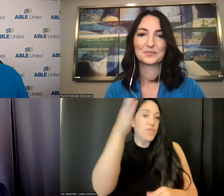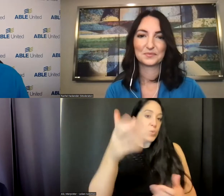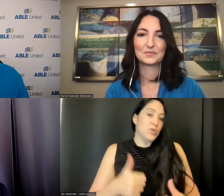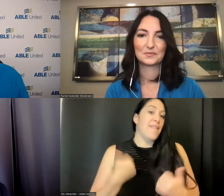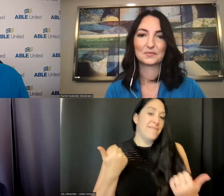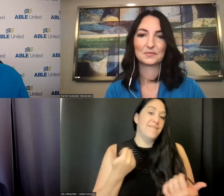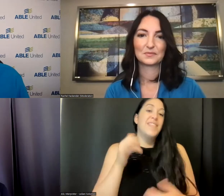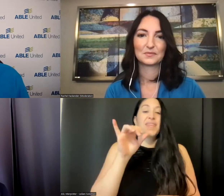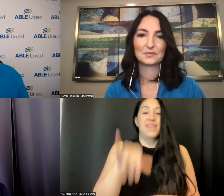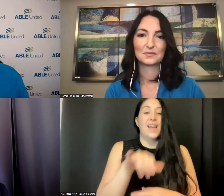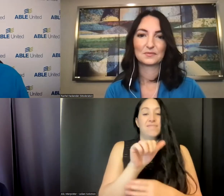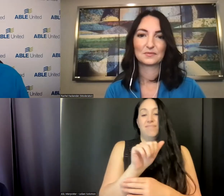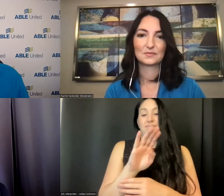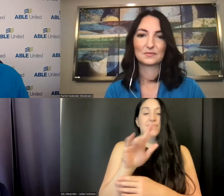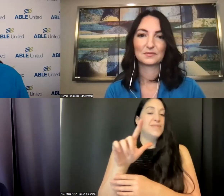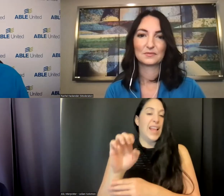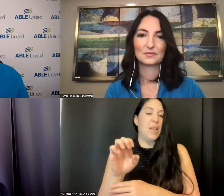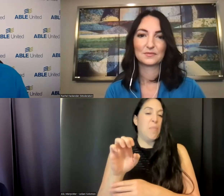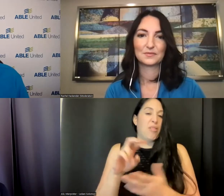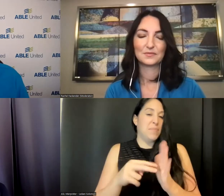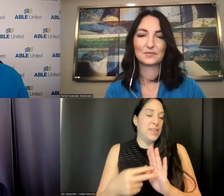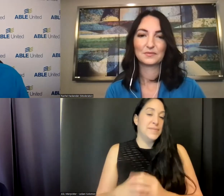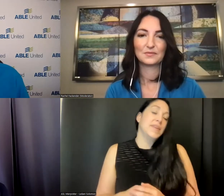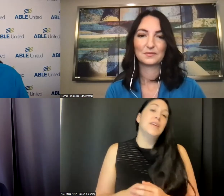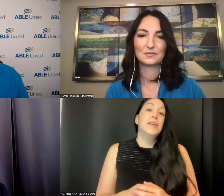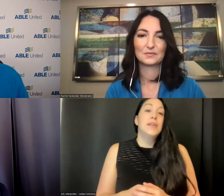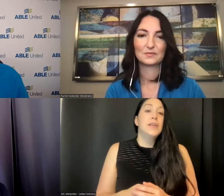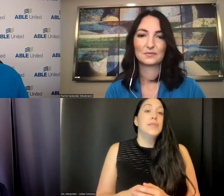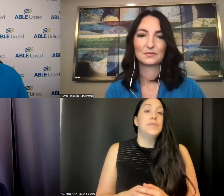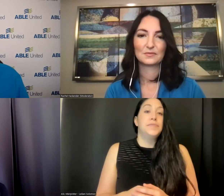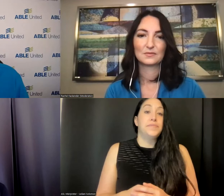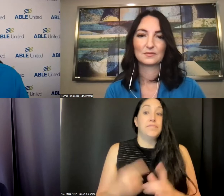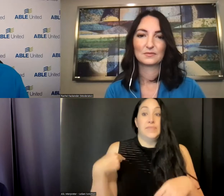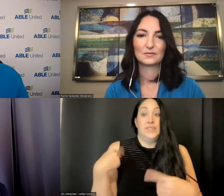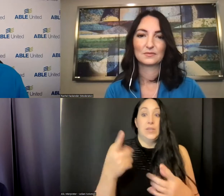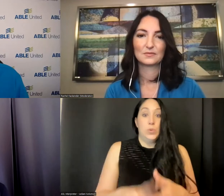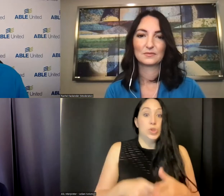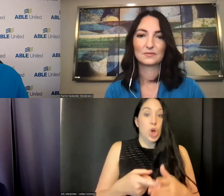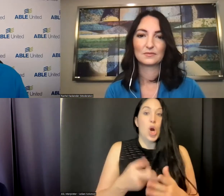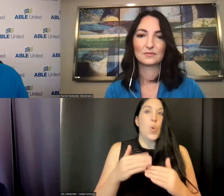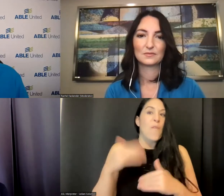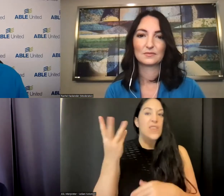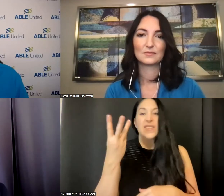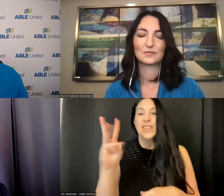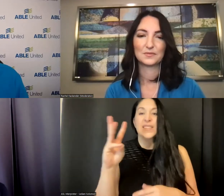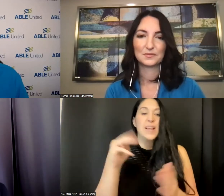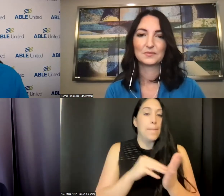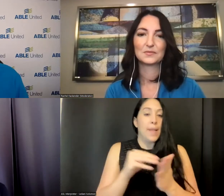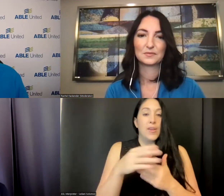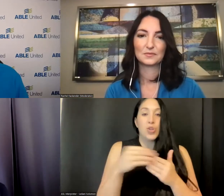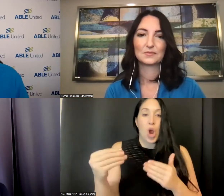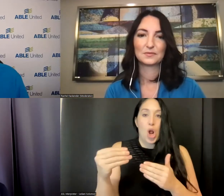for. Since we've launched, over $16 million have been distributed from ABLE accounts to pay for a variety of qualified